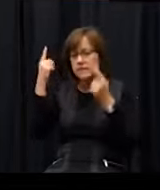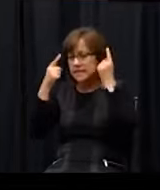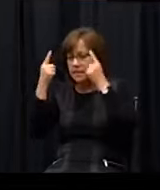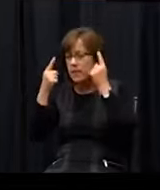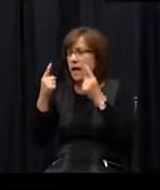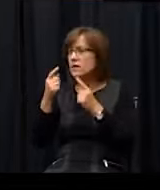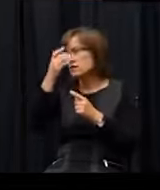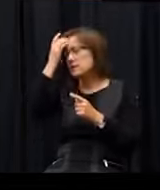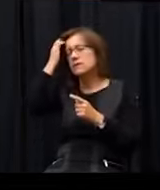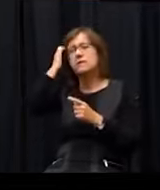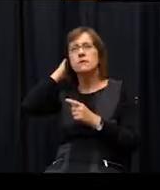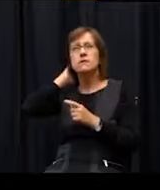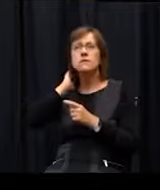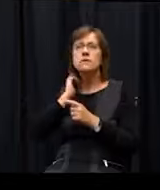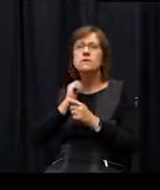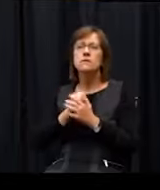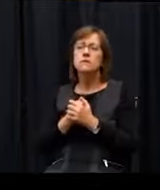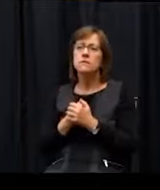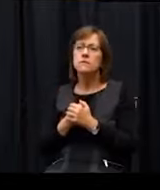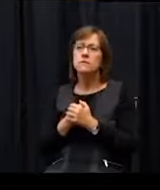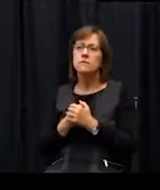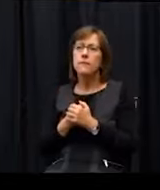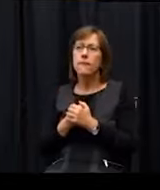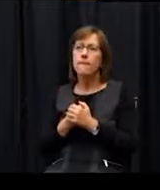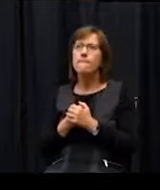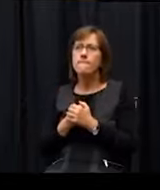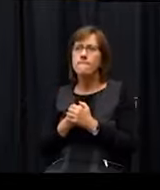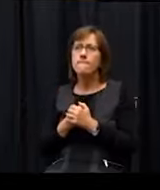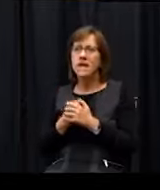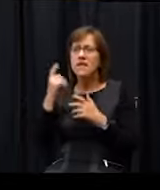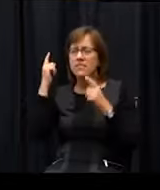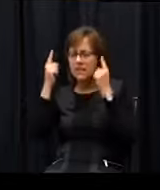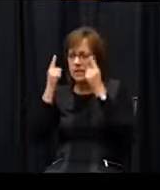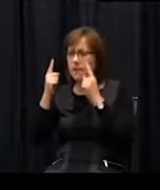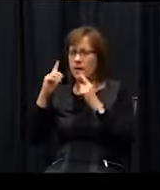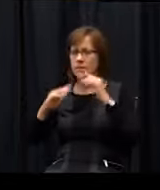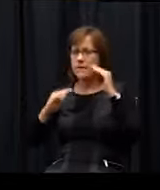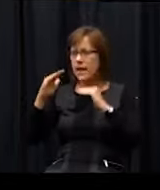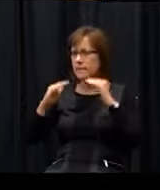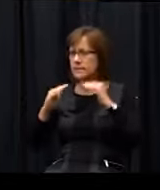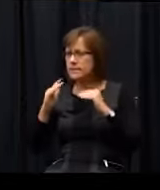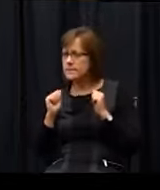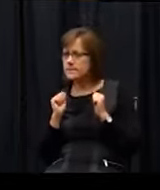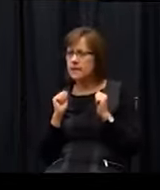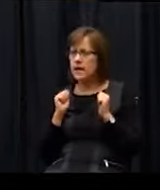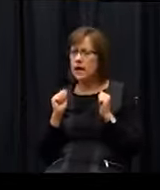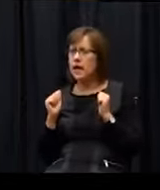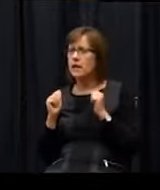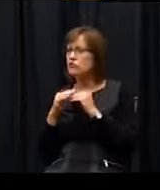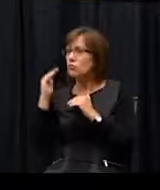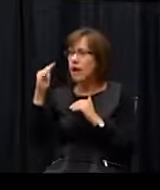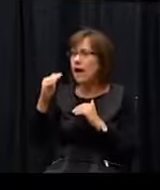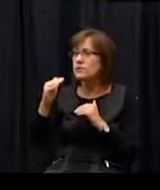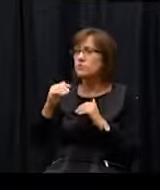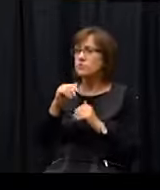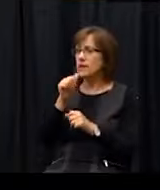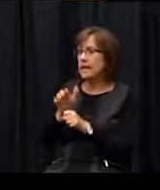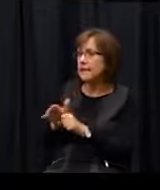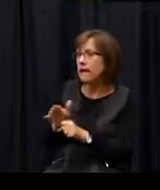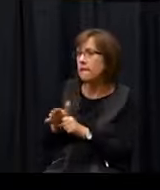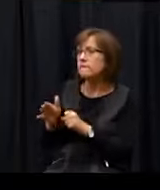in the room here to give you that space of thinking about that balance act and where you are and why sometimes we